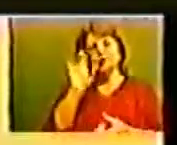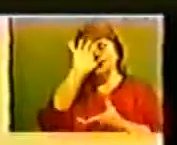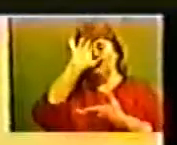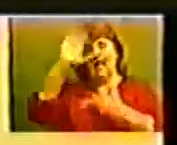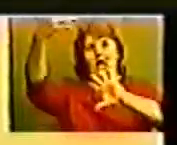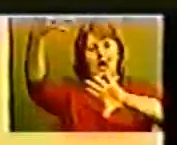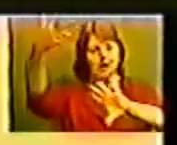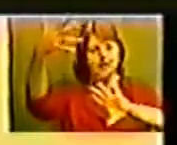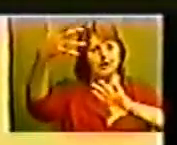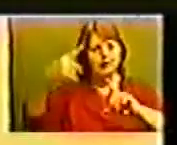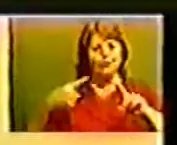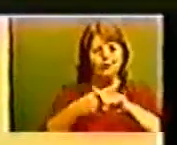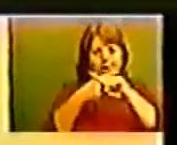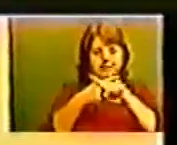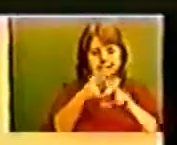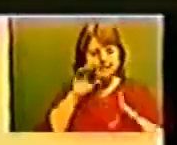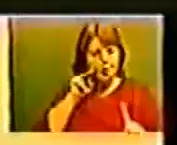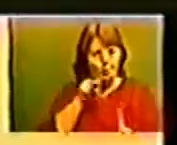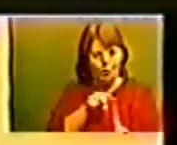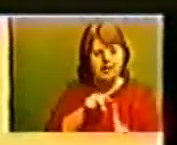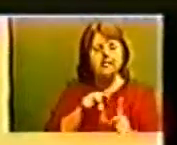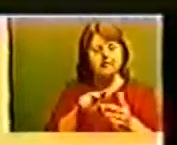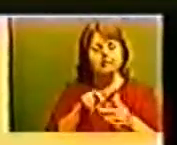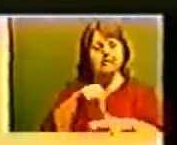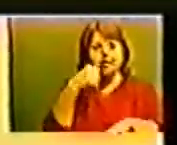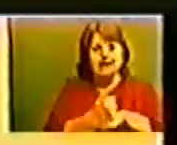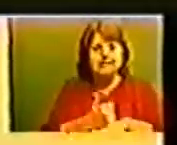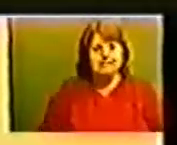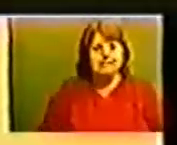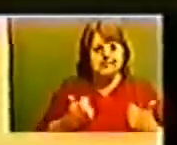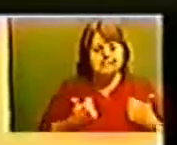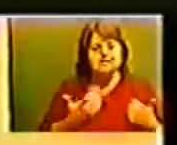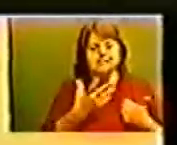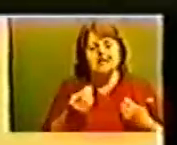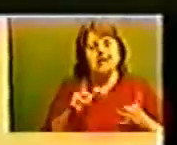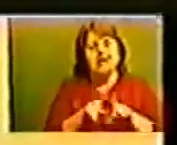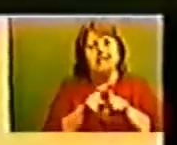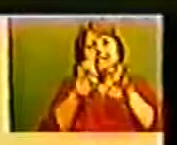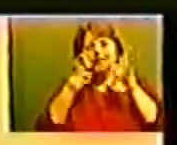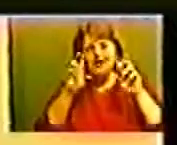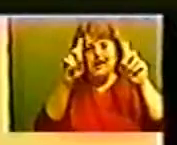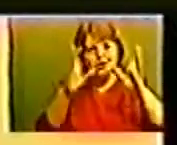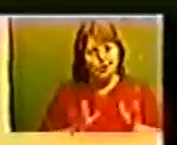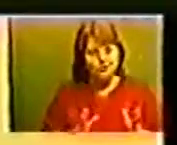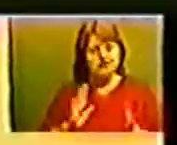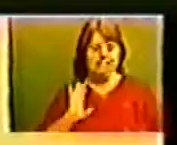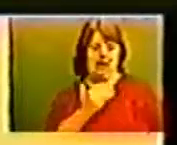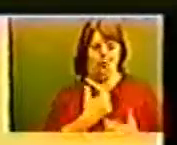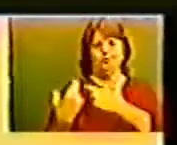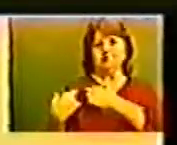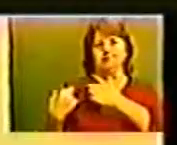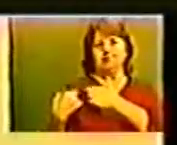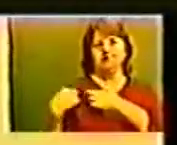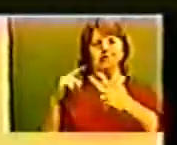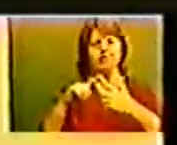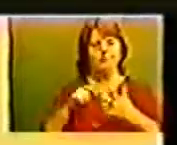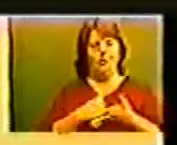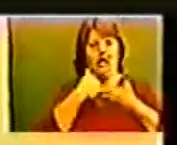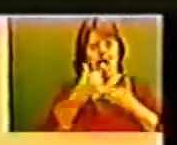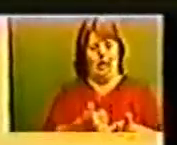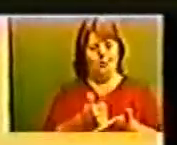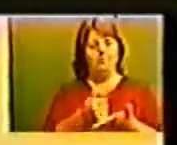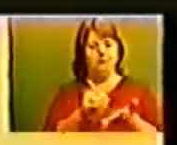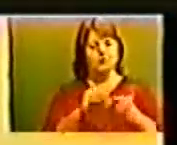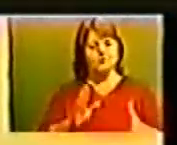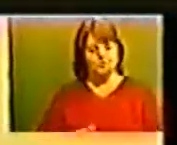chaotic, crisis-oriented type of existence. And as educators, it's our responsibility to help